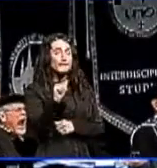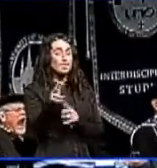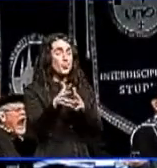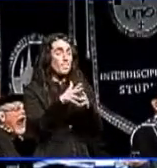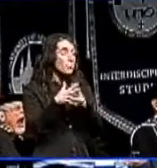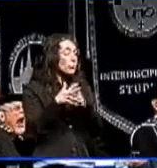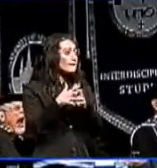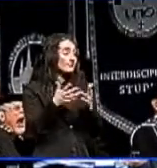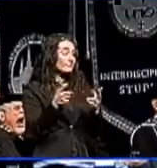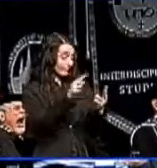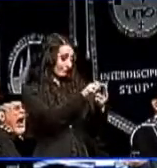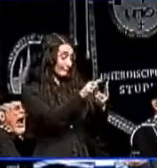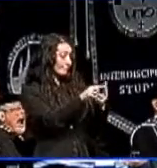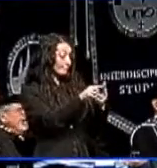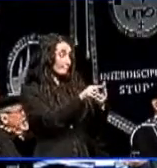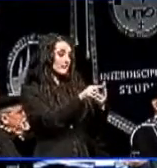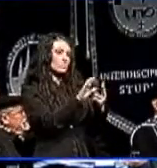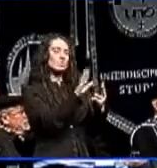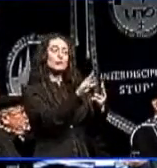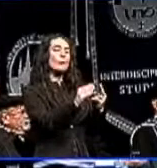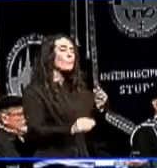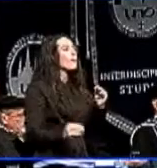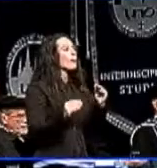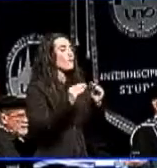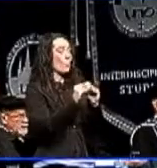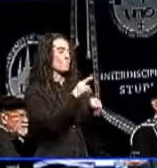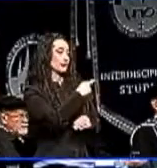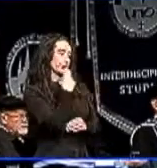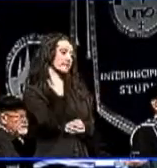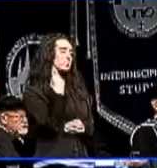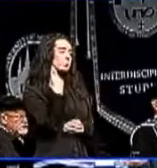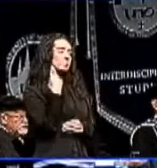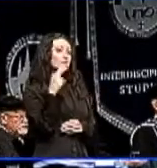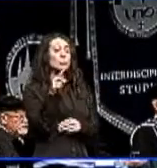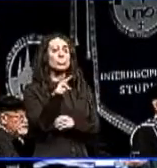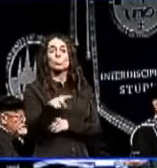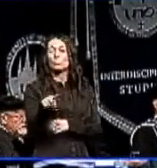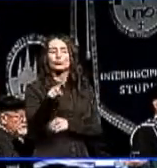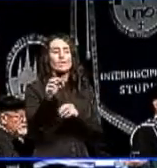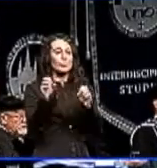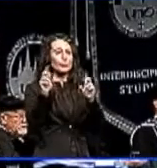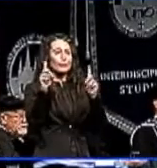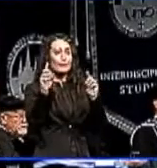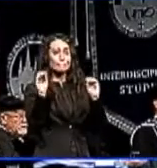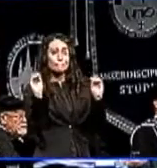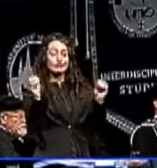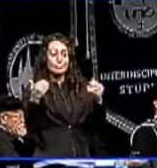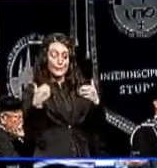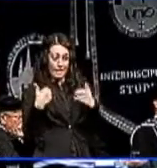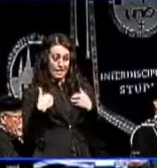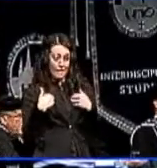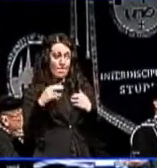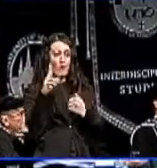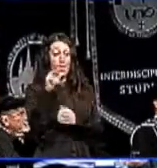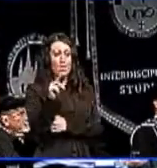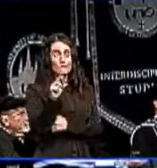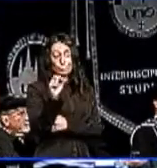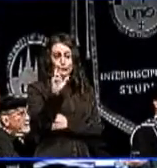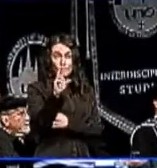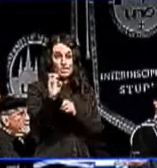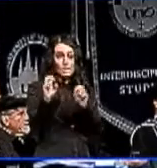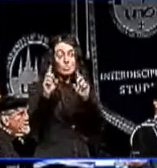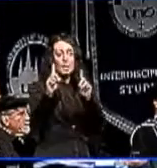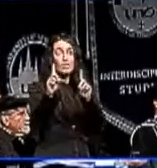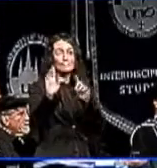particular, you are at greater risk. If you are uneducated or undereducated, you are